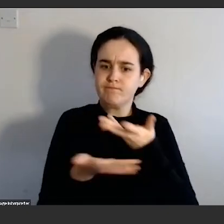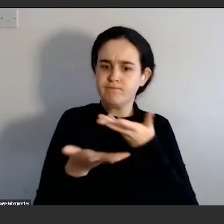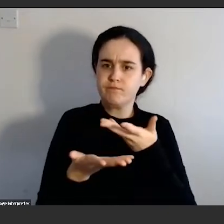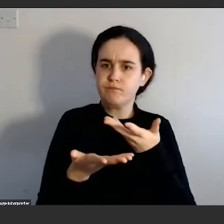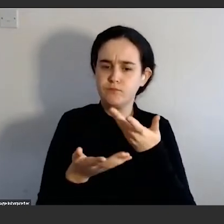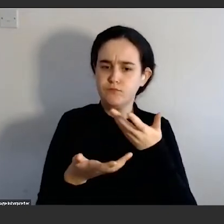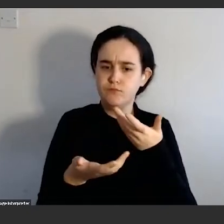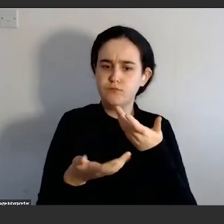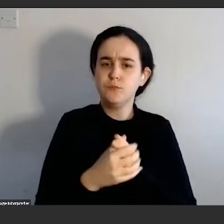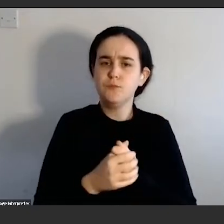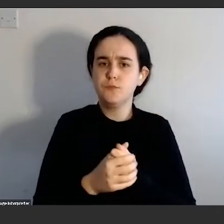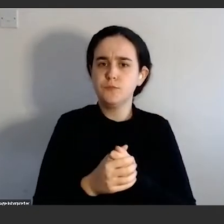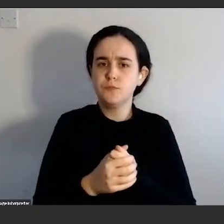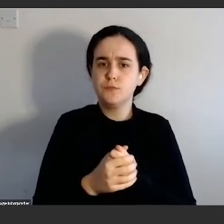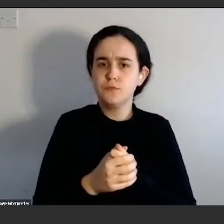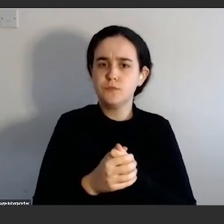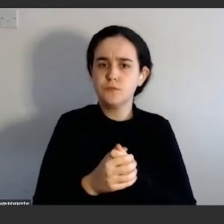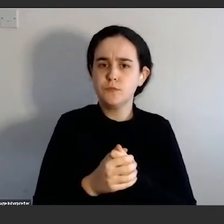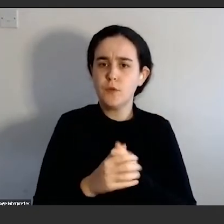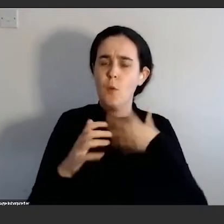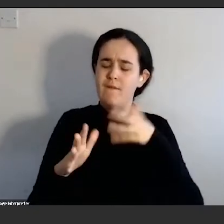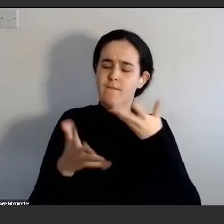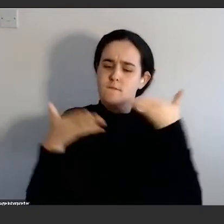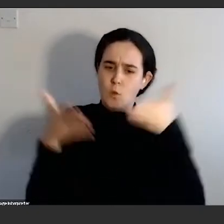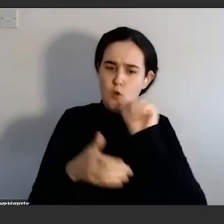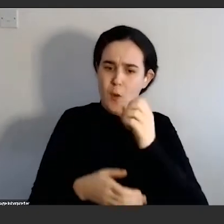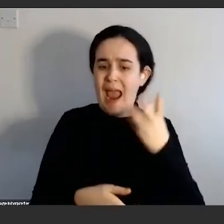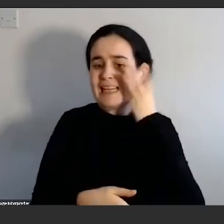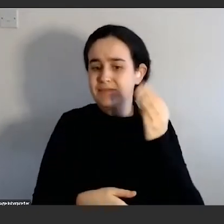experience from what your